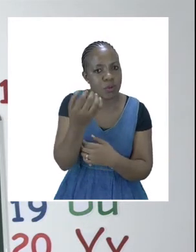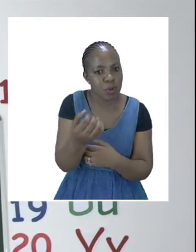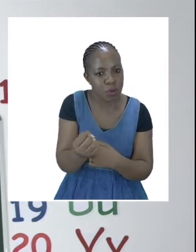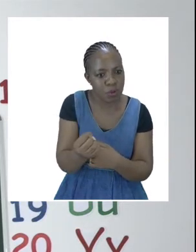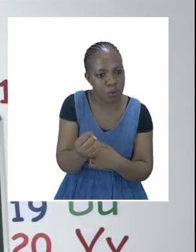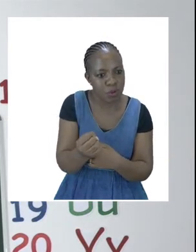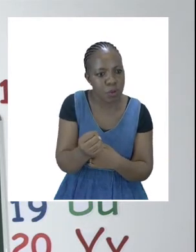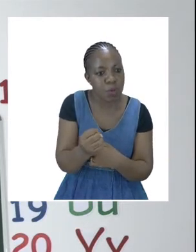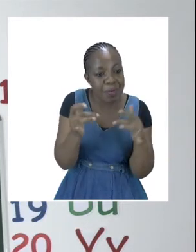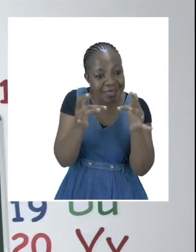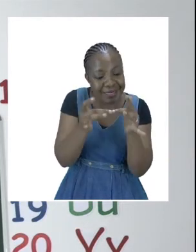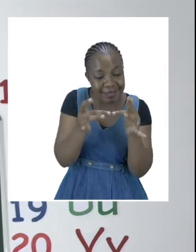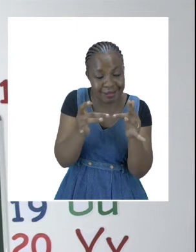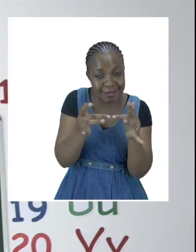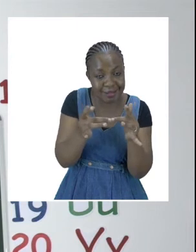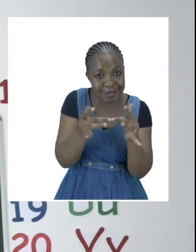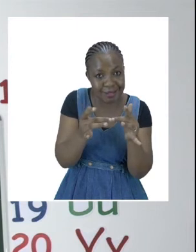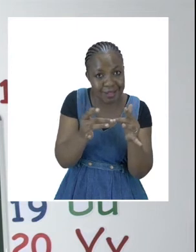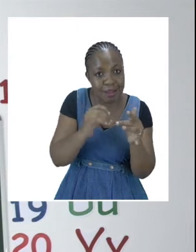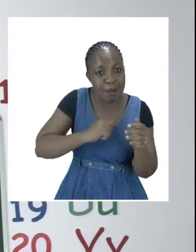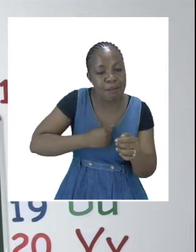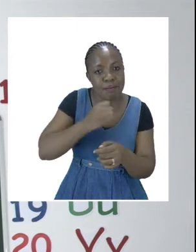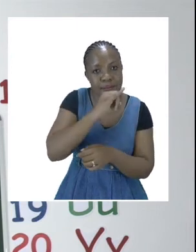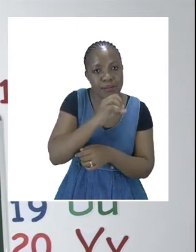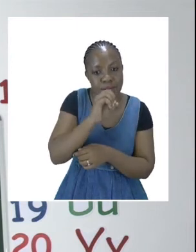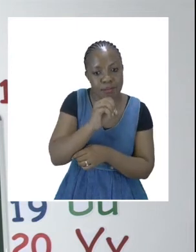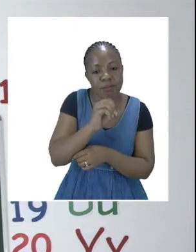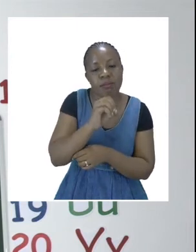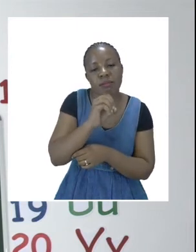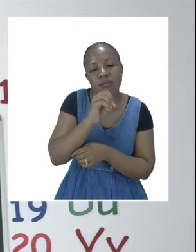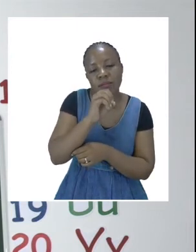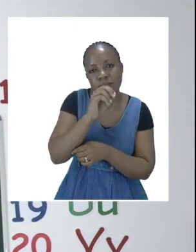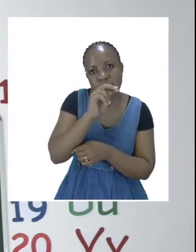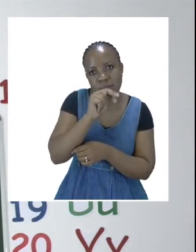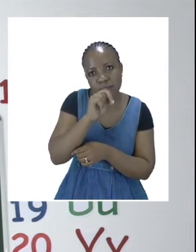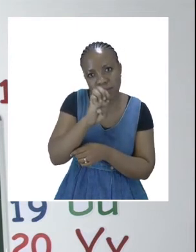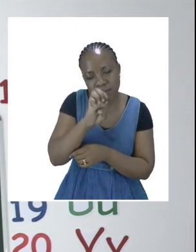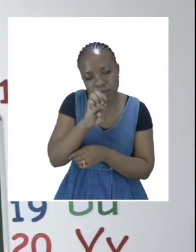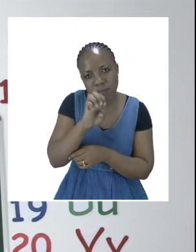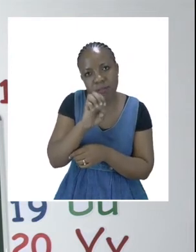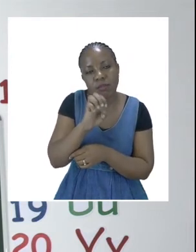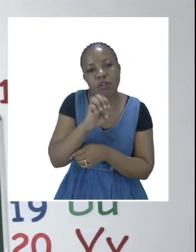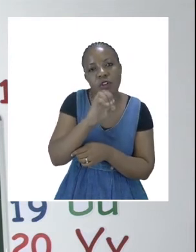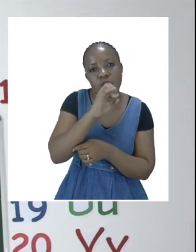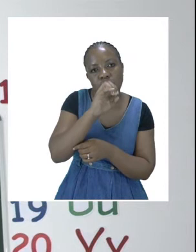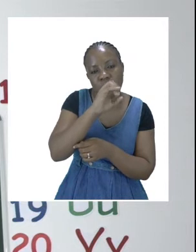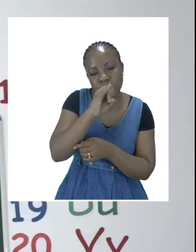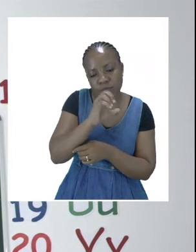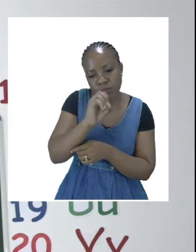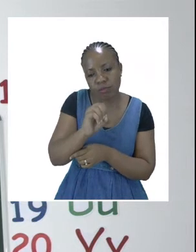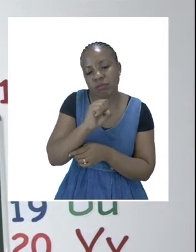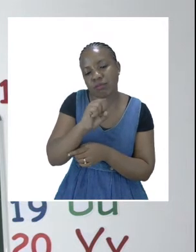our online platforms, MyZone and Zoshi Facebook pages, and in addition,